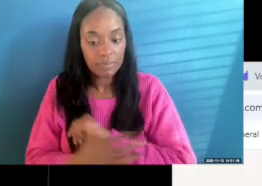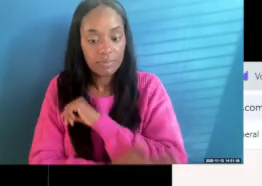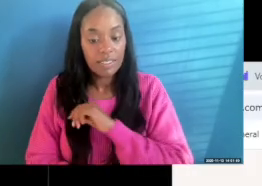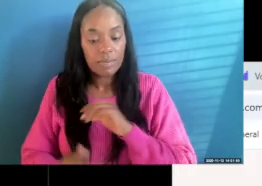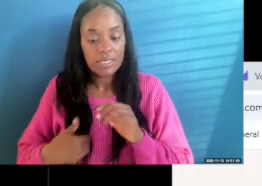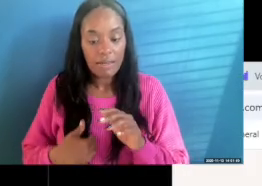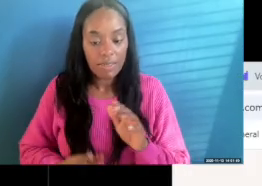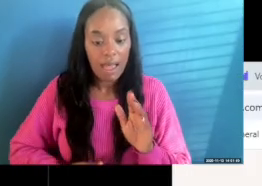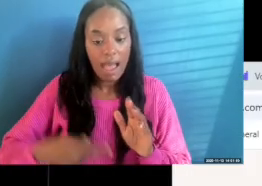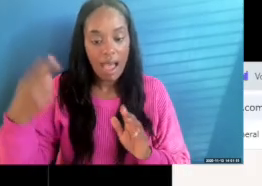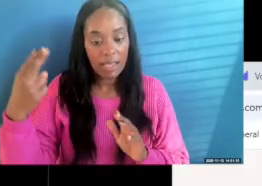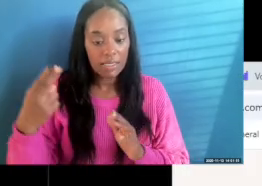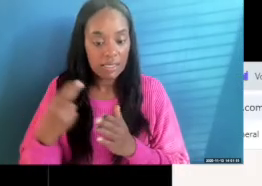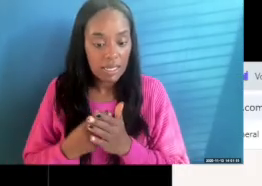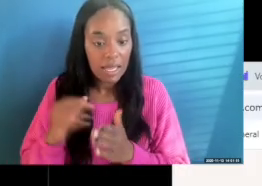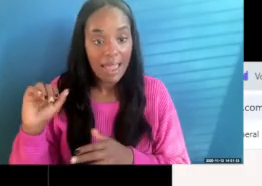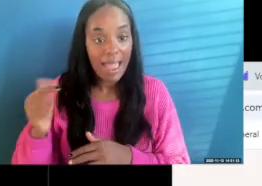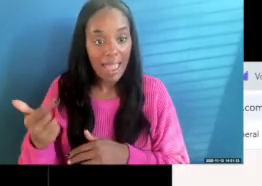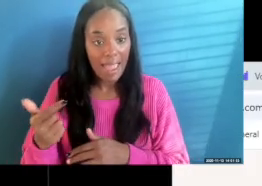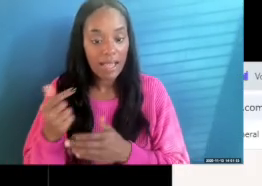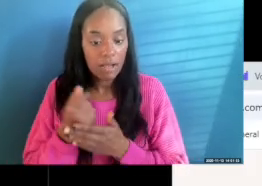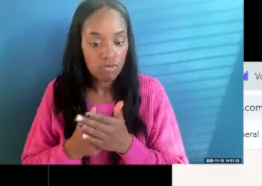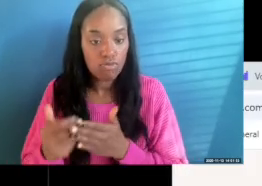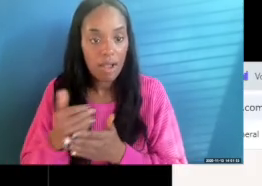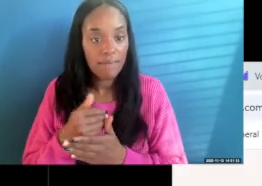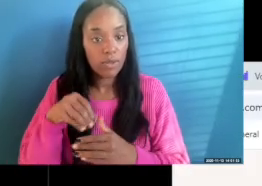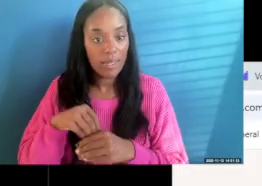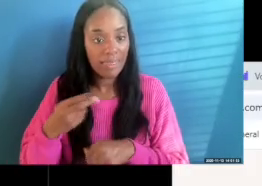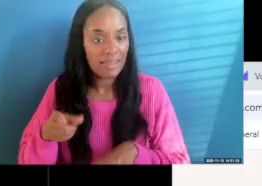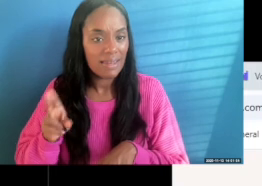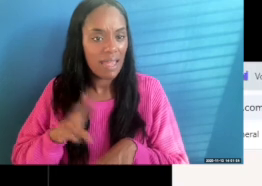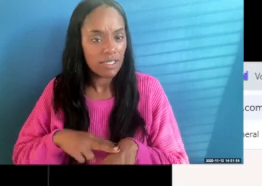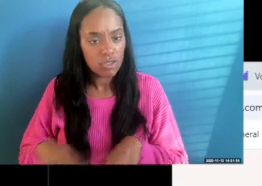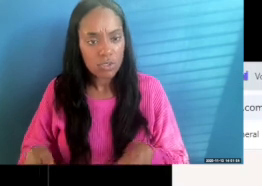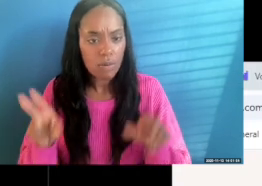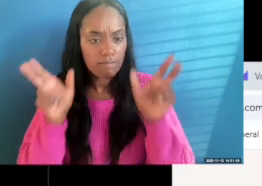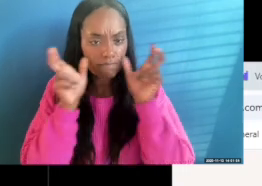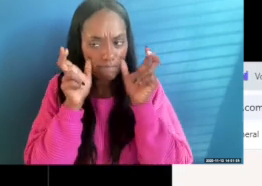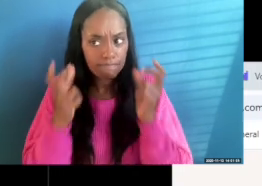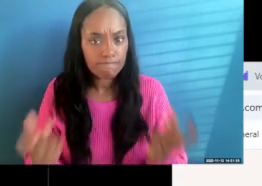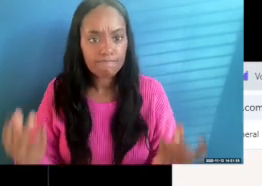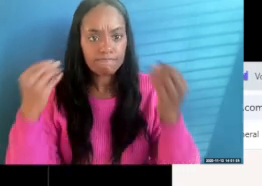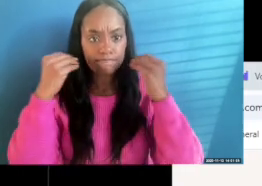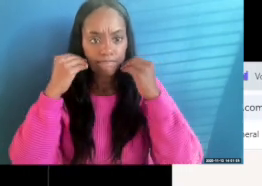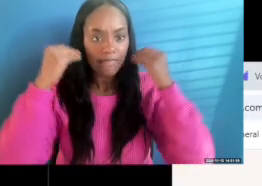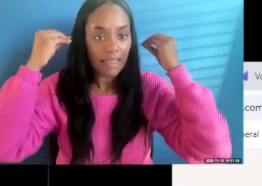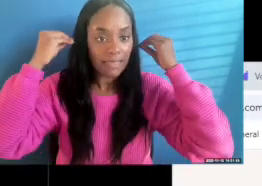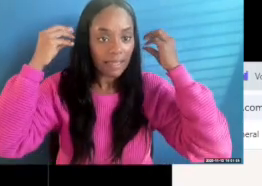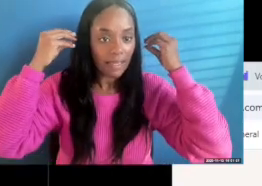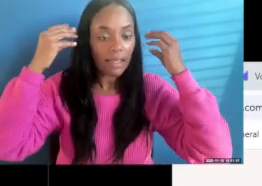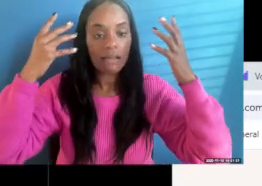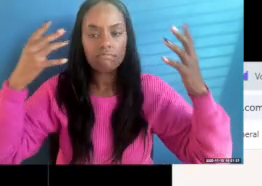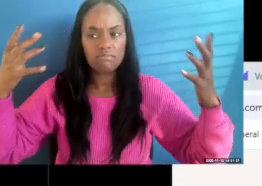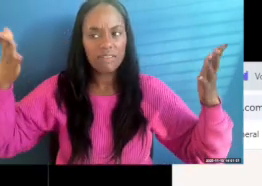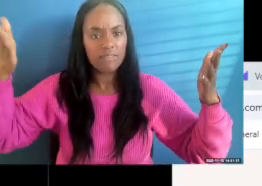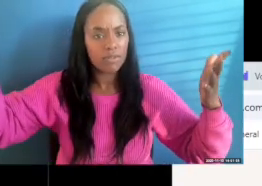of California is harvested. $309 million per year. Yet we're the poorest city in the state of California, 1 of 4. In